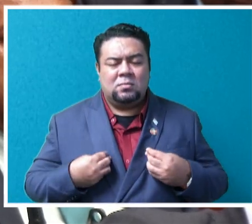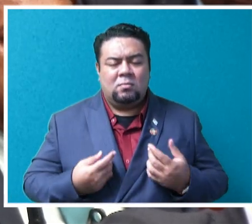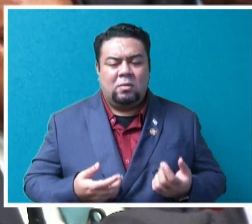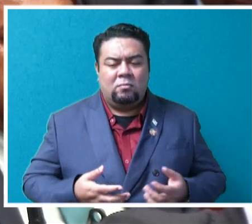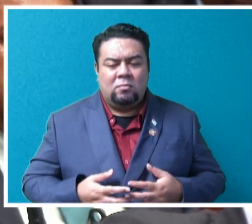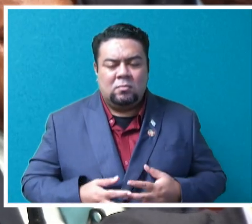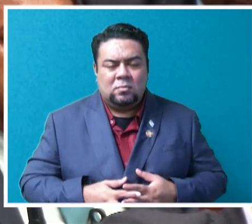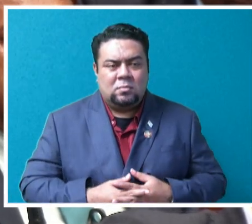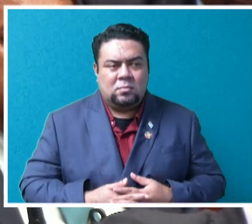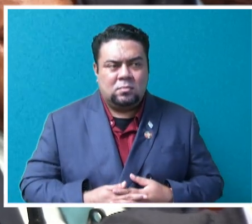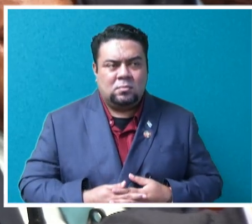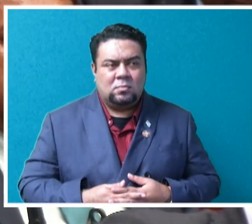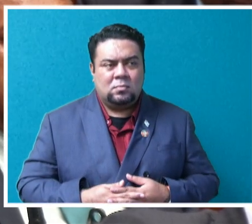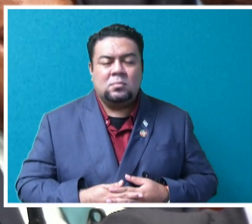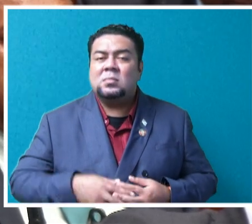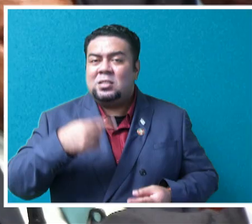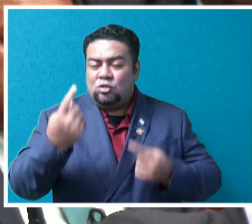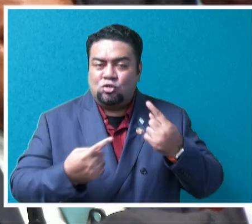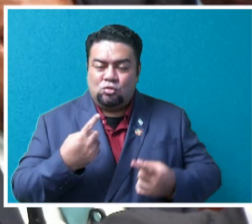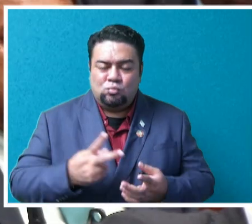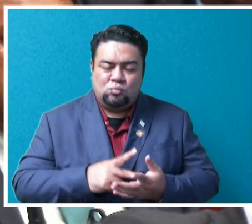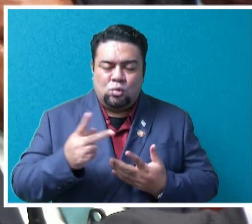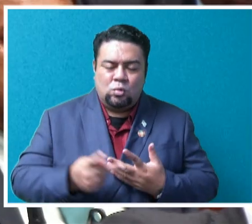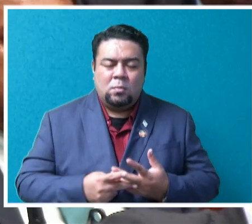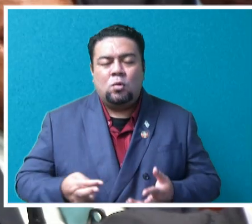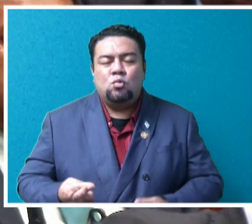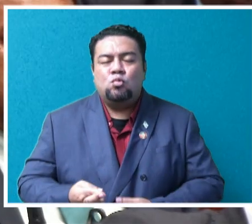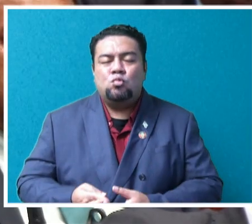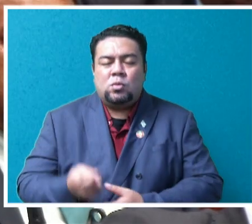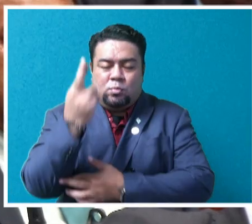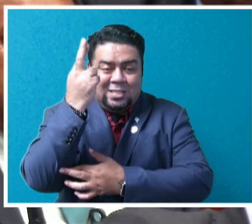warehousing. This initiative represents approximately